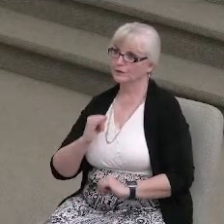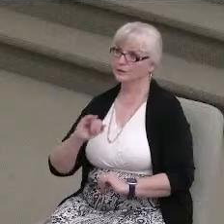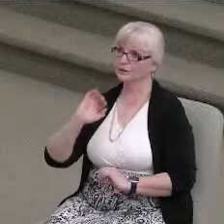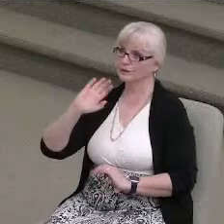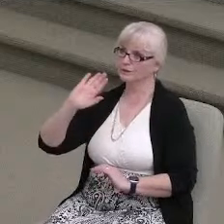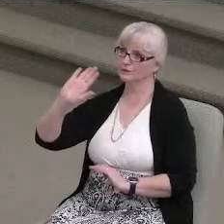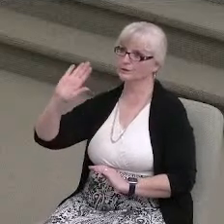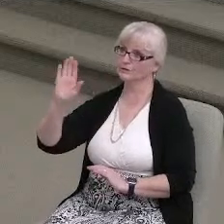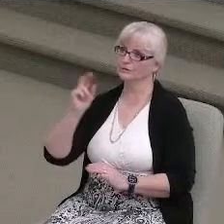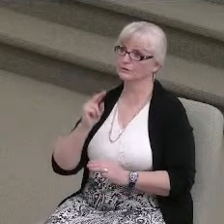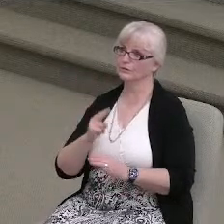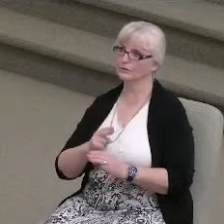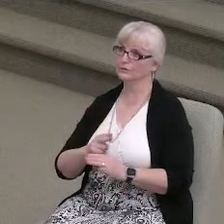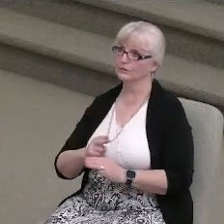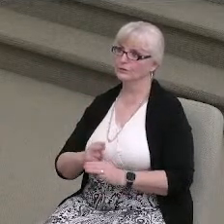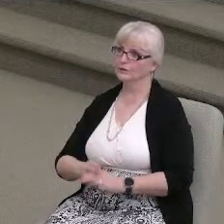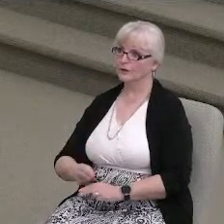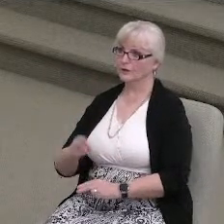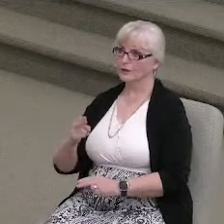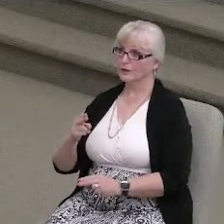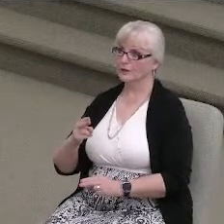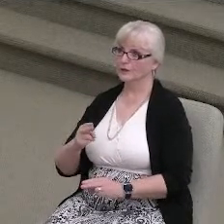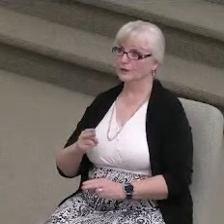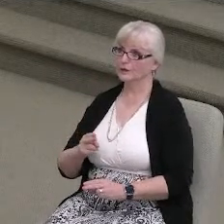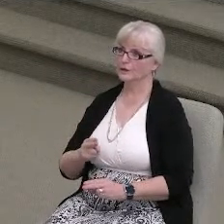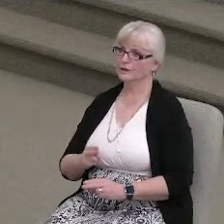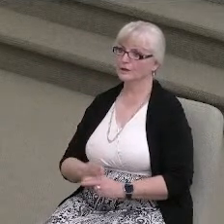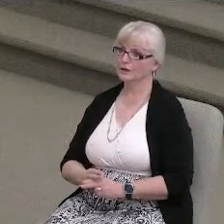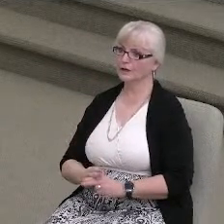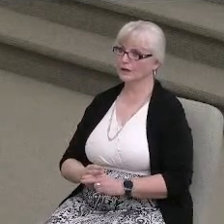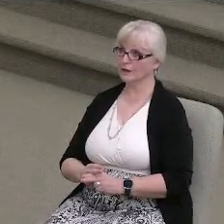my all in